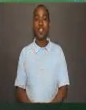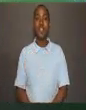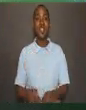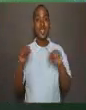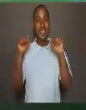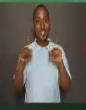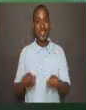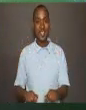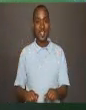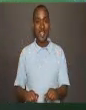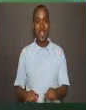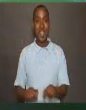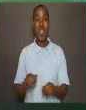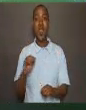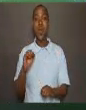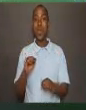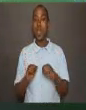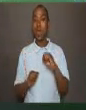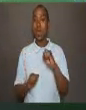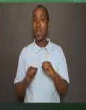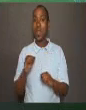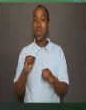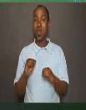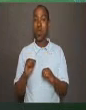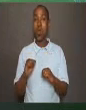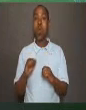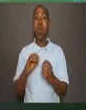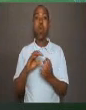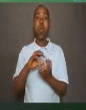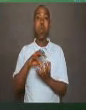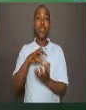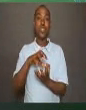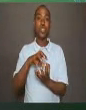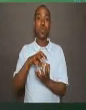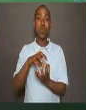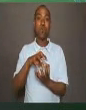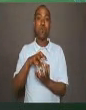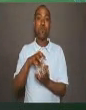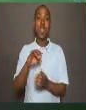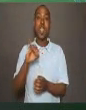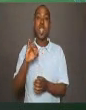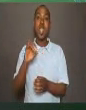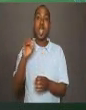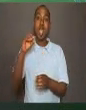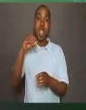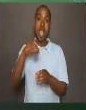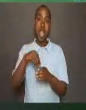Today, we will compare the composition of inhaled air